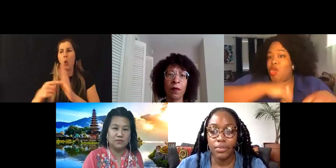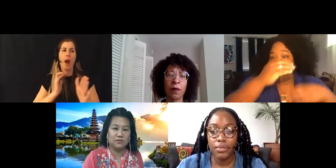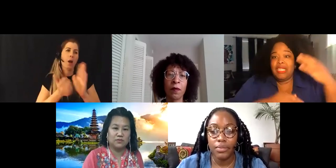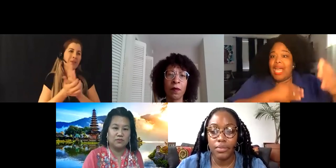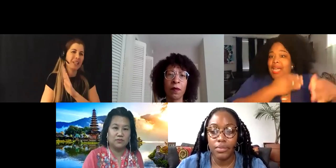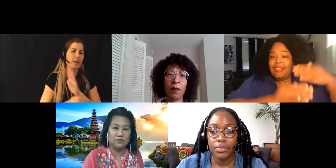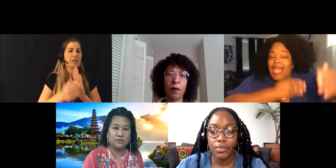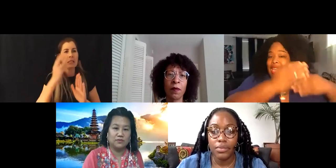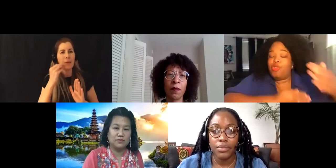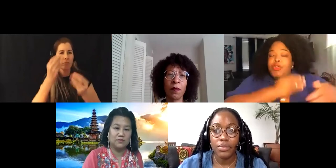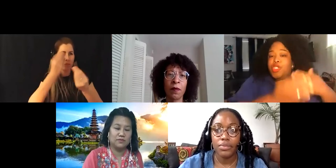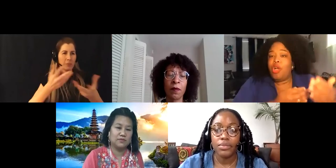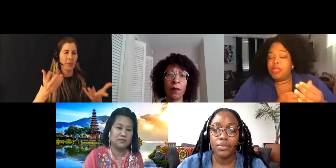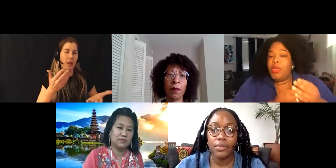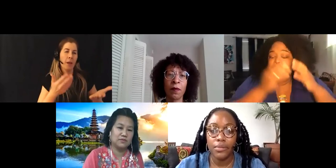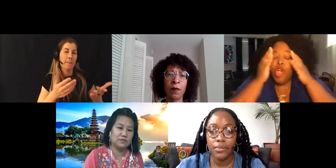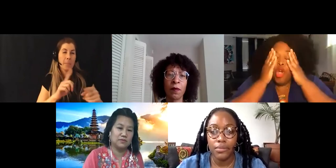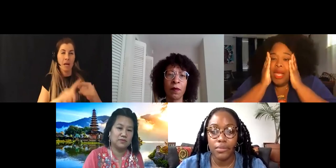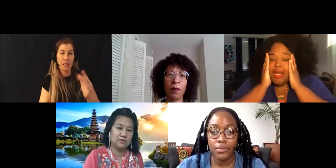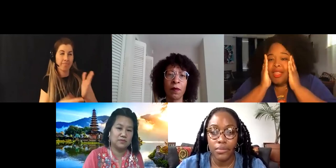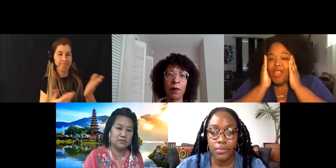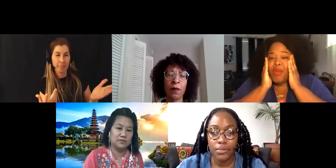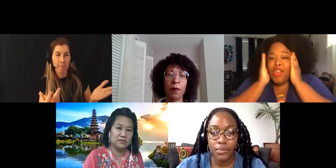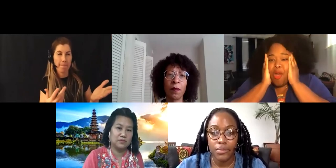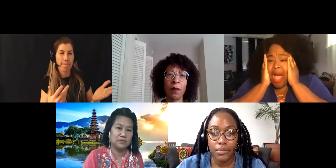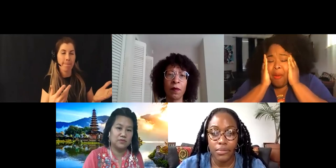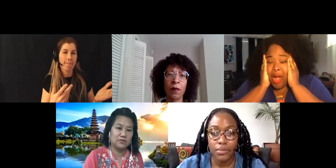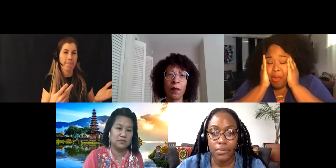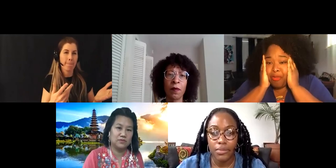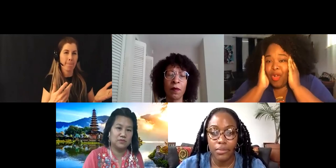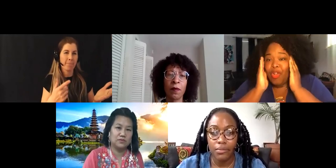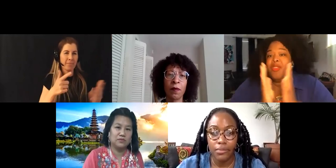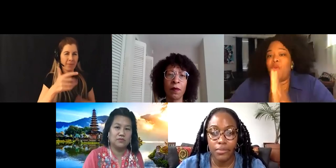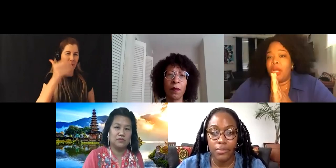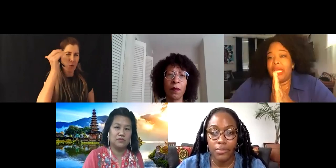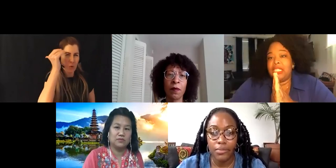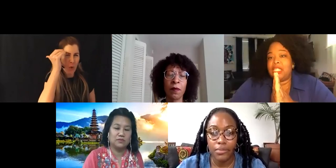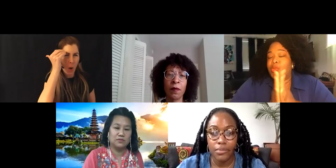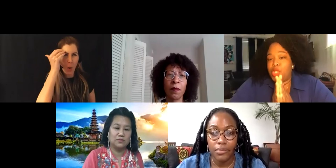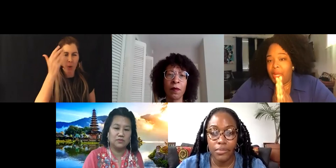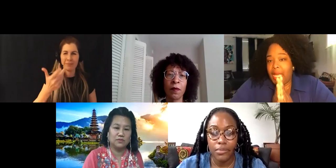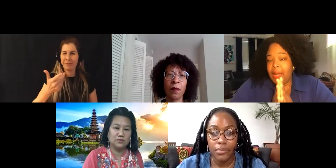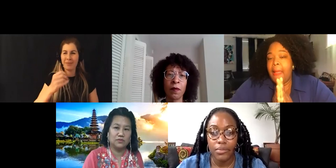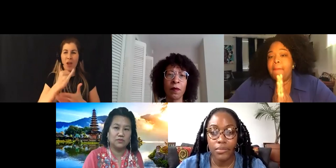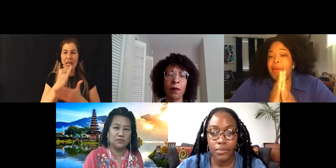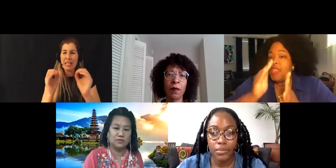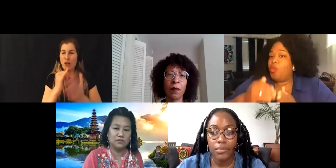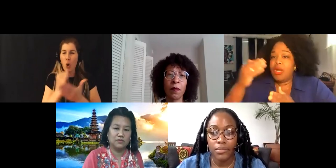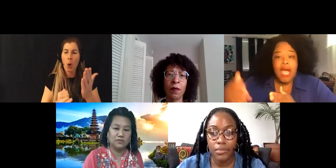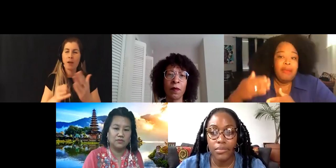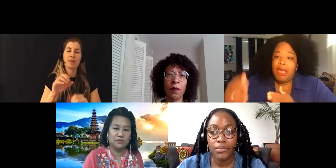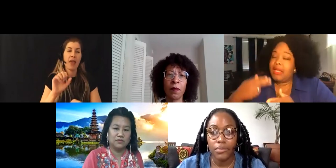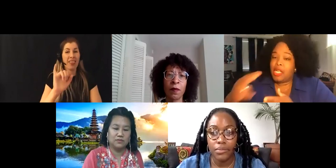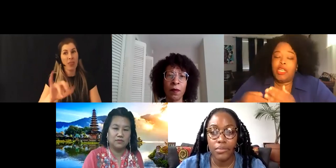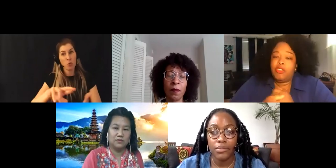is we don't see that end result. We know it. You know, we know how powerful the work is because we're doing it, but then we're